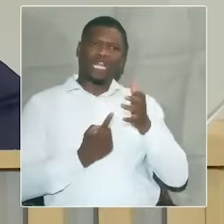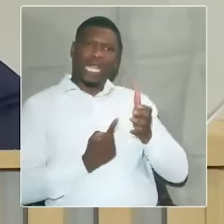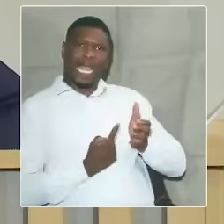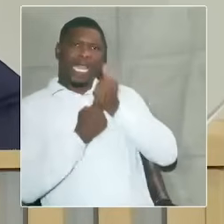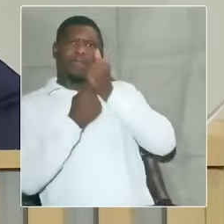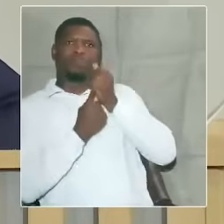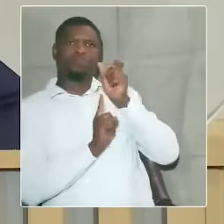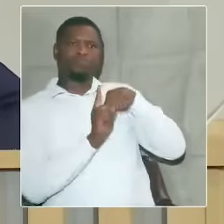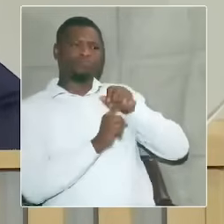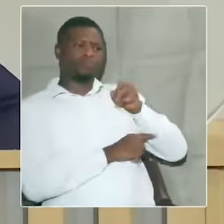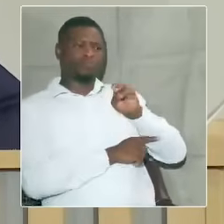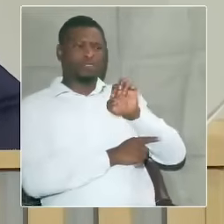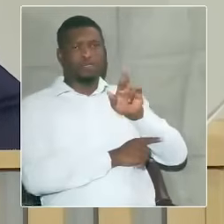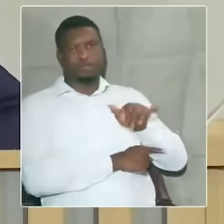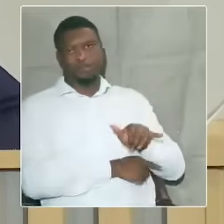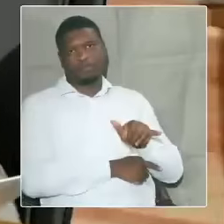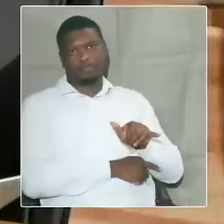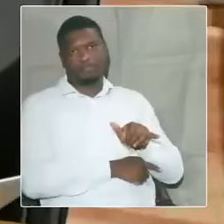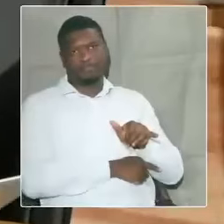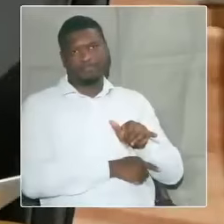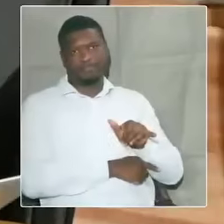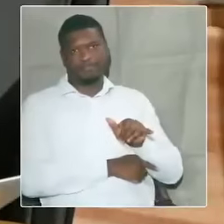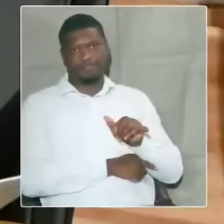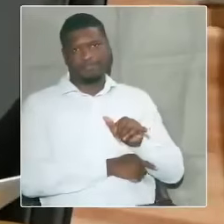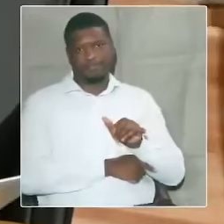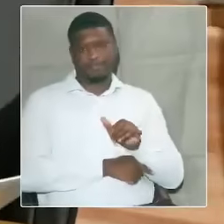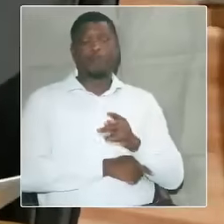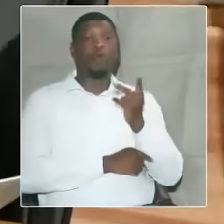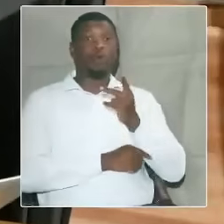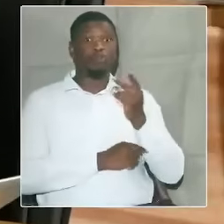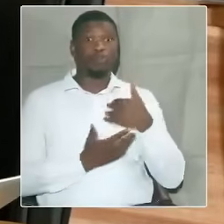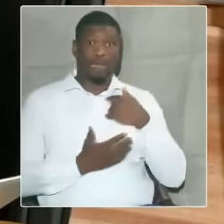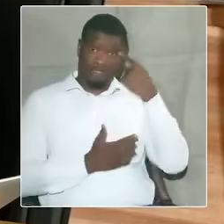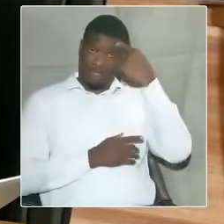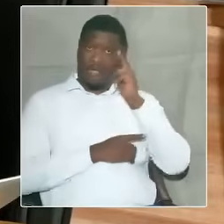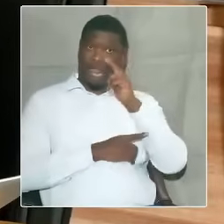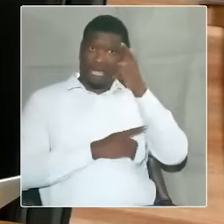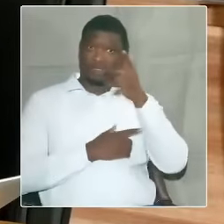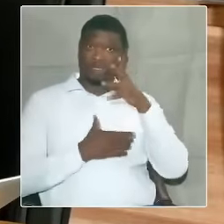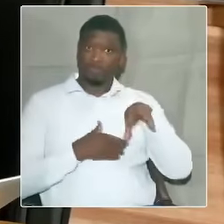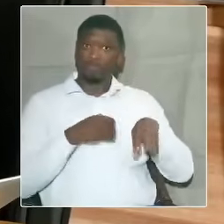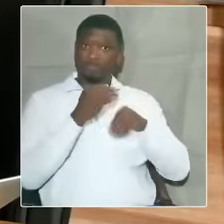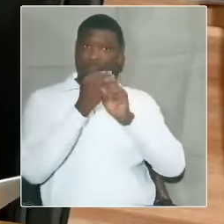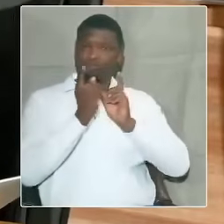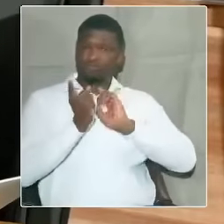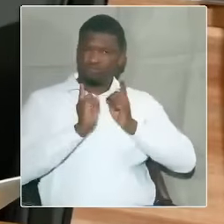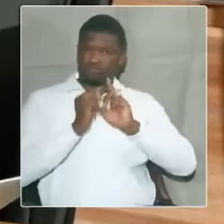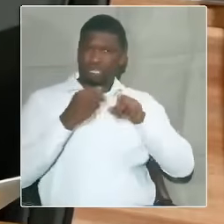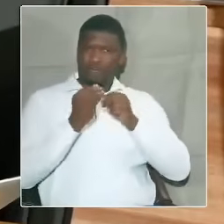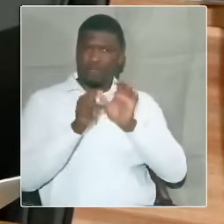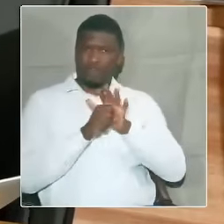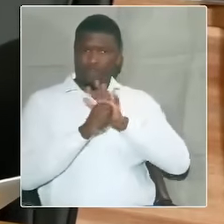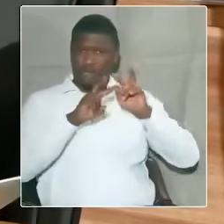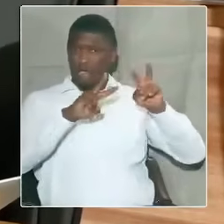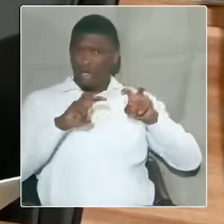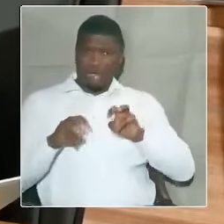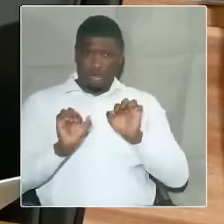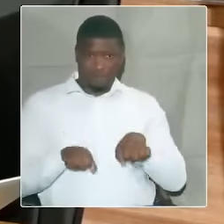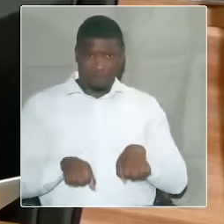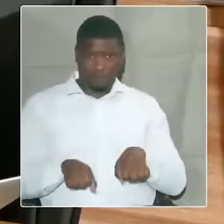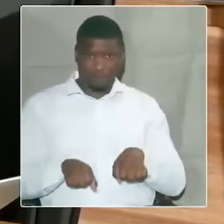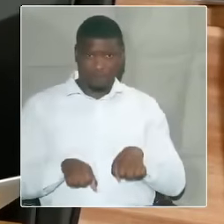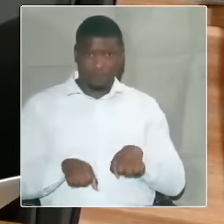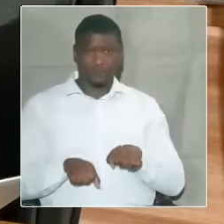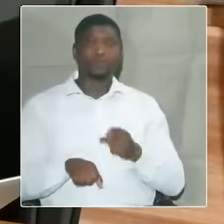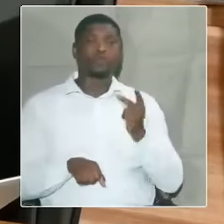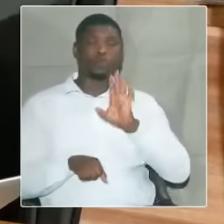implicated or suspected to be implicated in the kidnapping. All right. I think you deal with this issue later when you deal